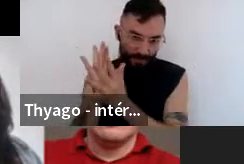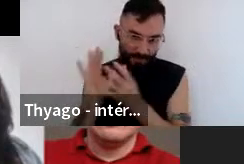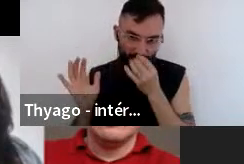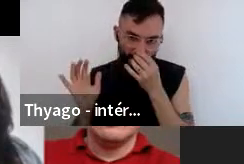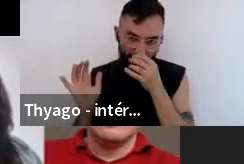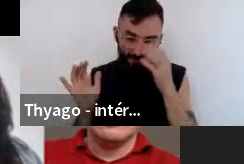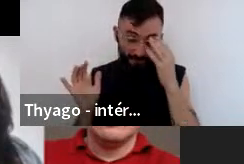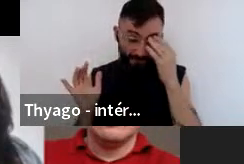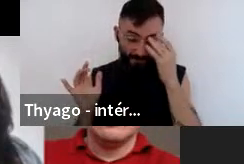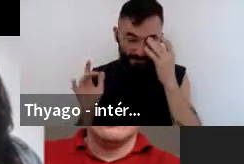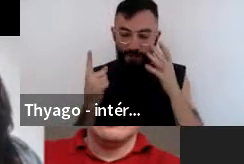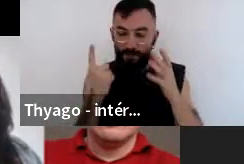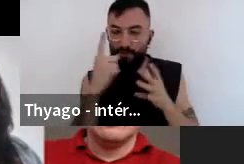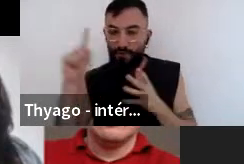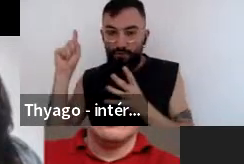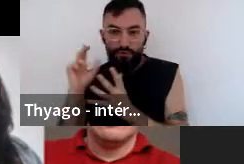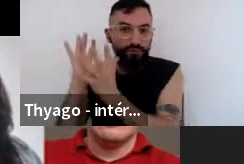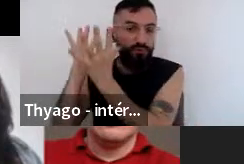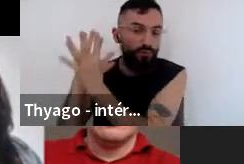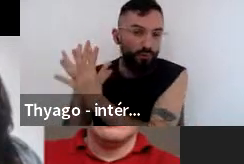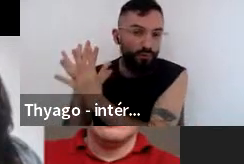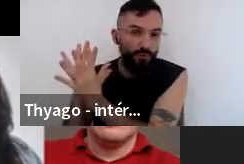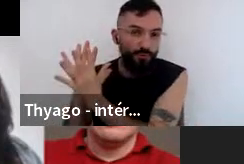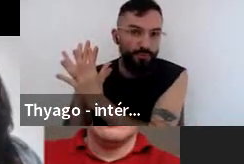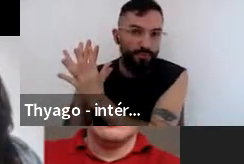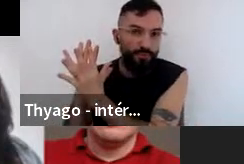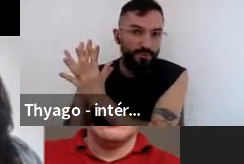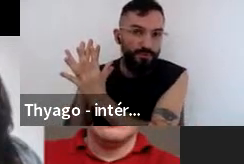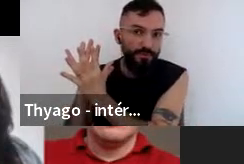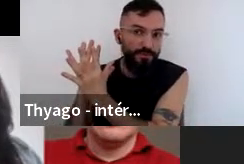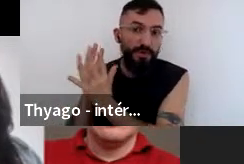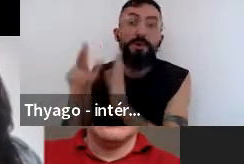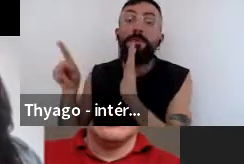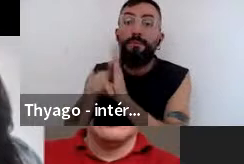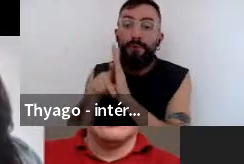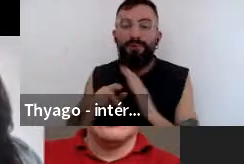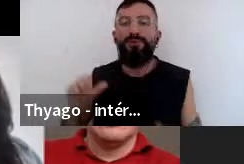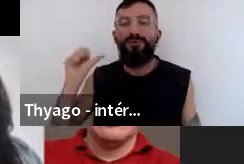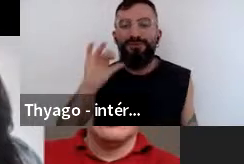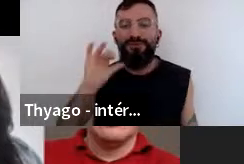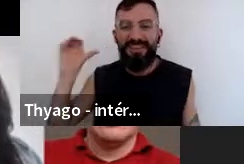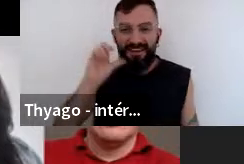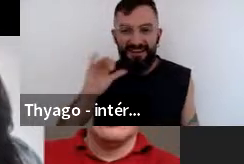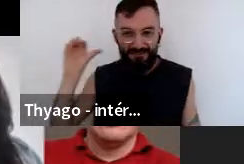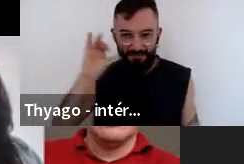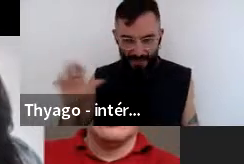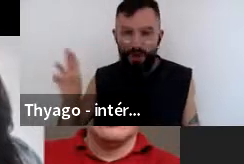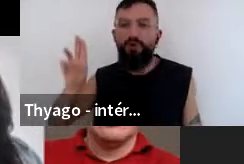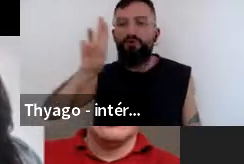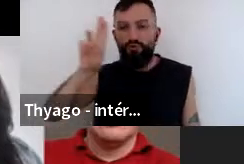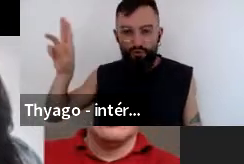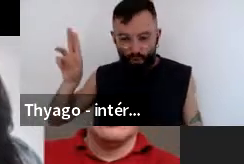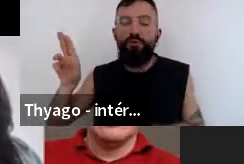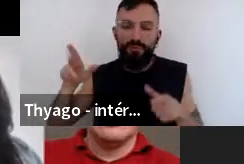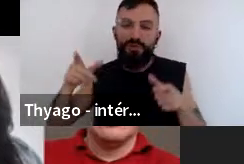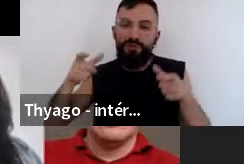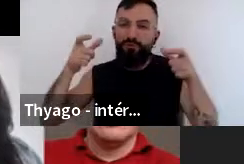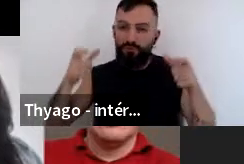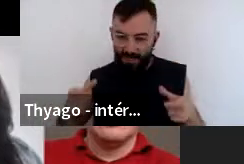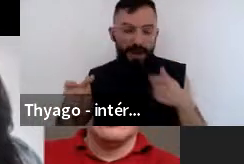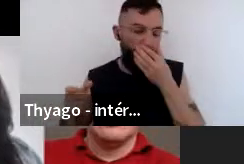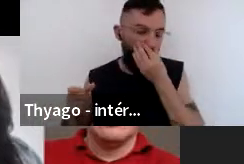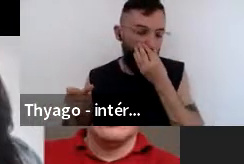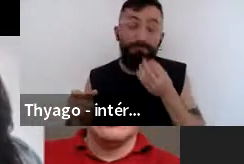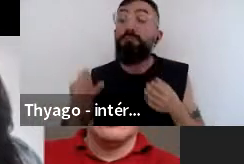And finally, we classified toponyms as fingerspelled toponyms when they were totally